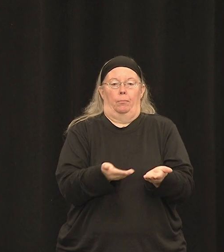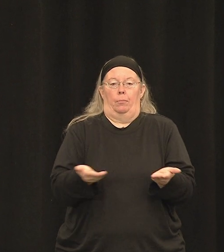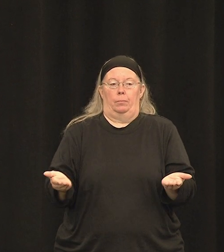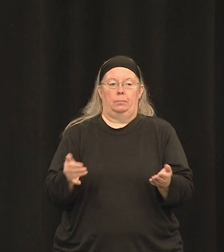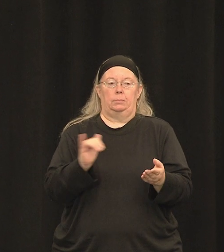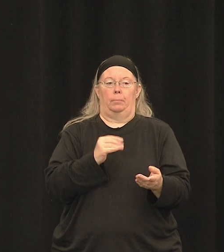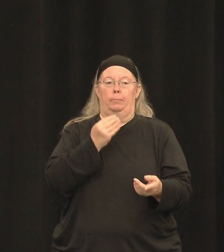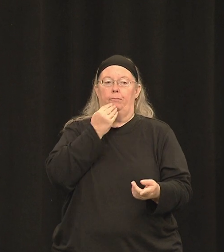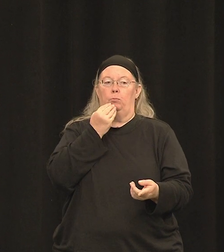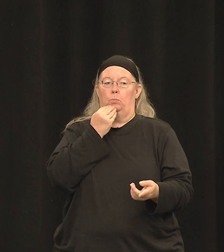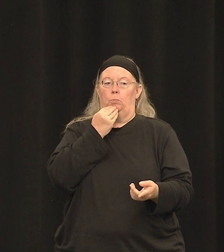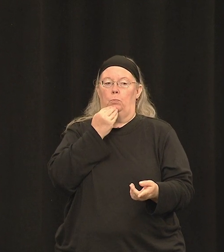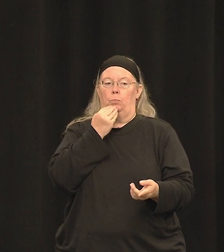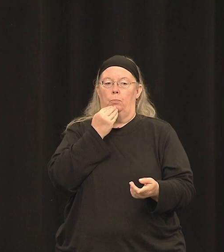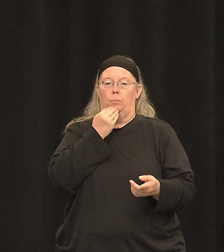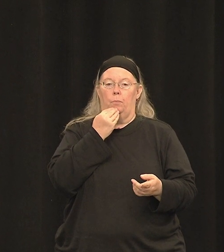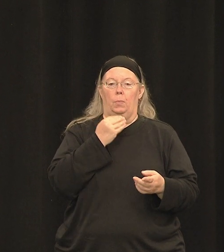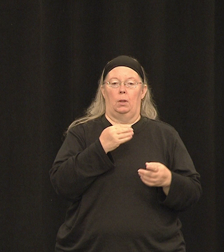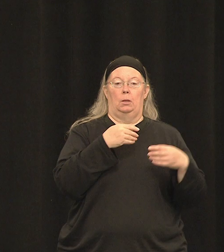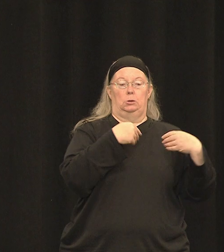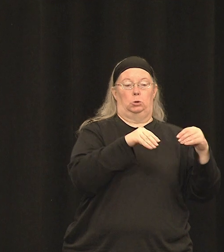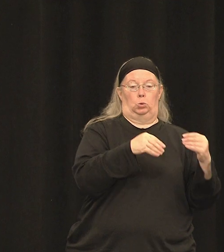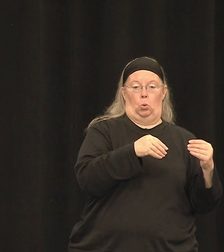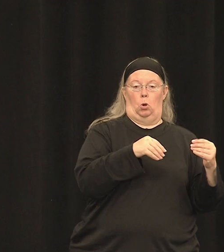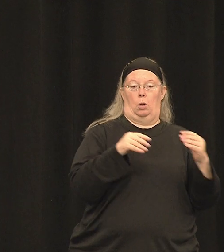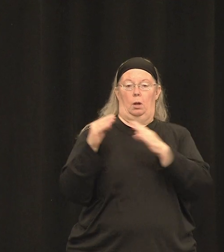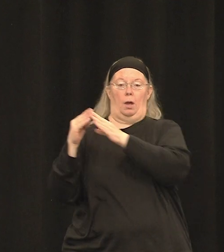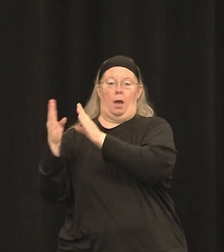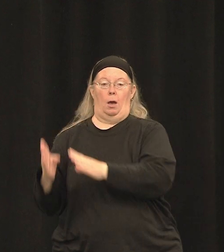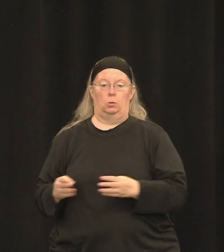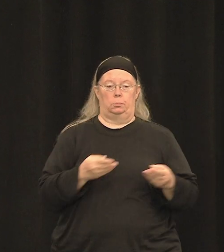Is like a store that delivers products, say groceries,